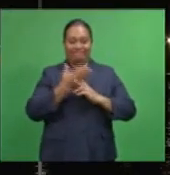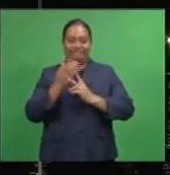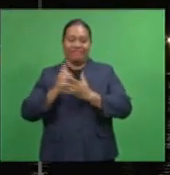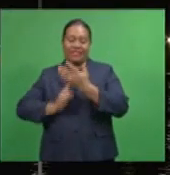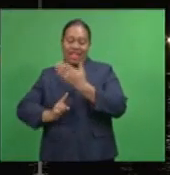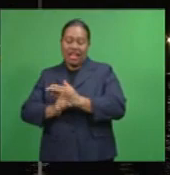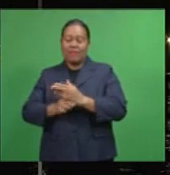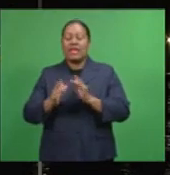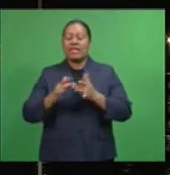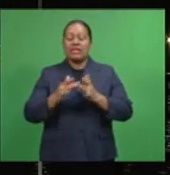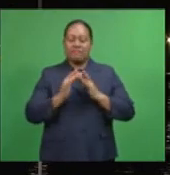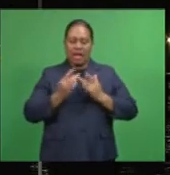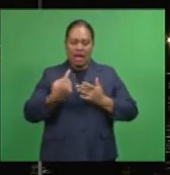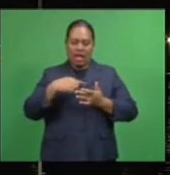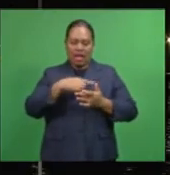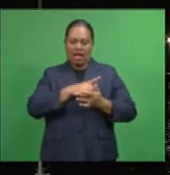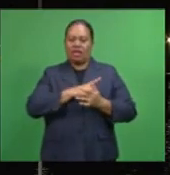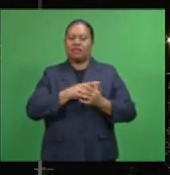Email